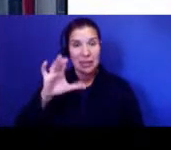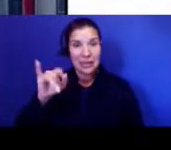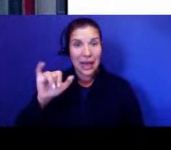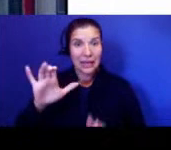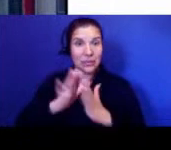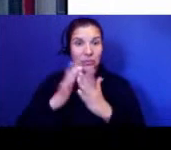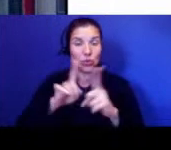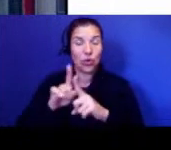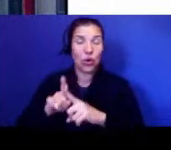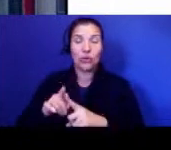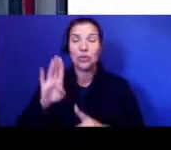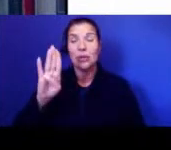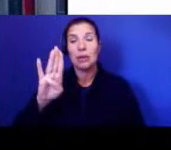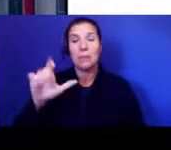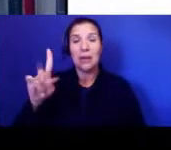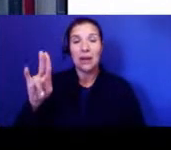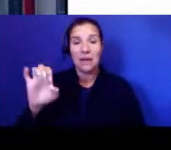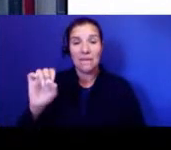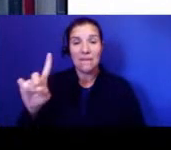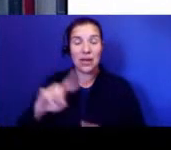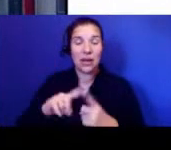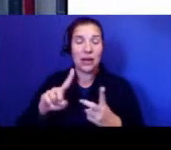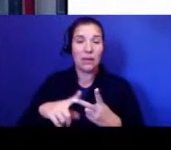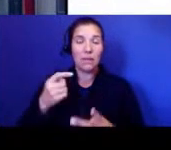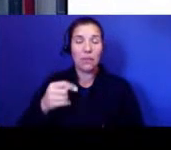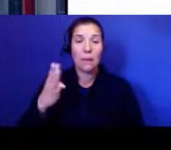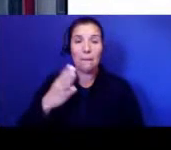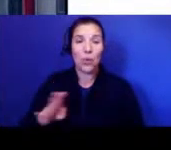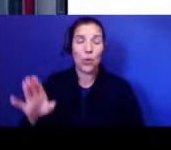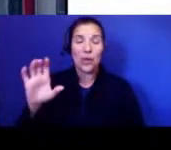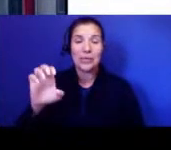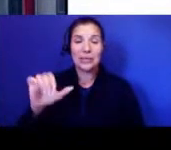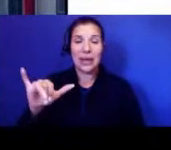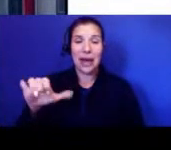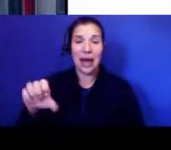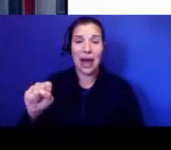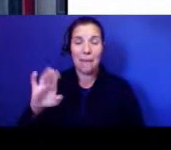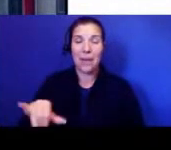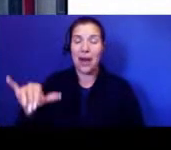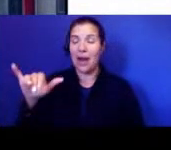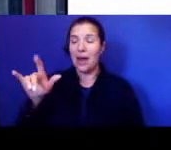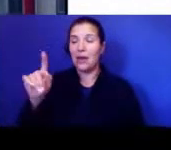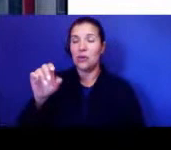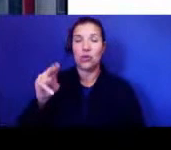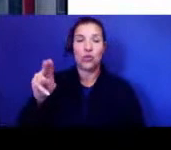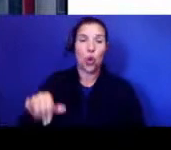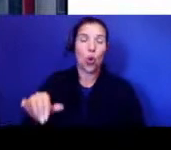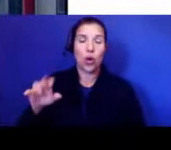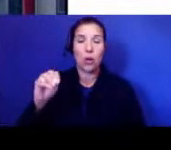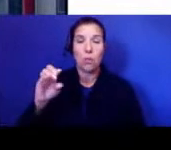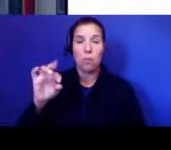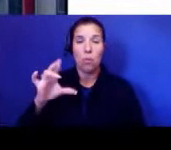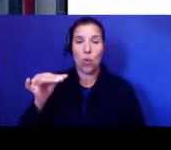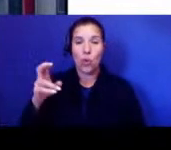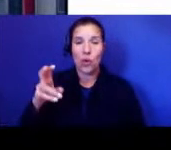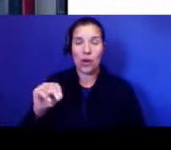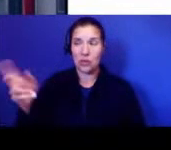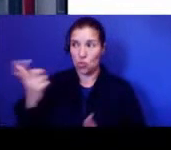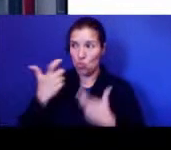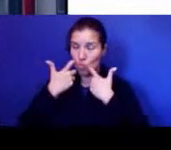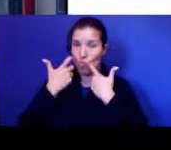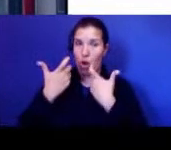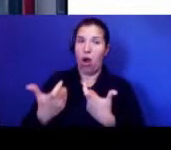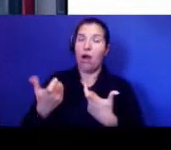as Beloved and The Bluest Eye by Toni Morrison, Their Eyes Were Watching God by Zora Neale Hurston,